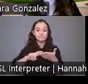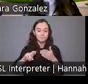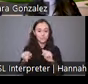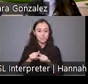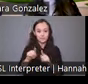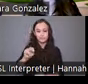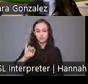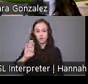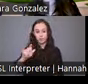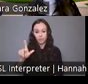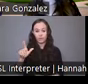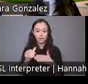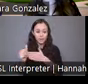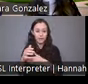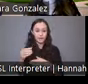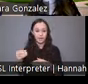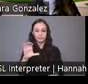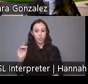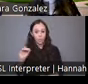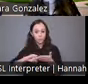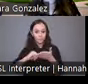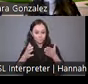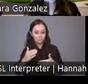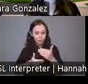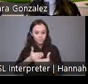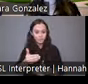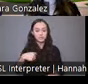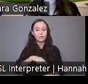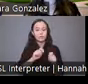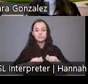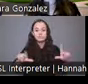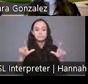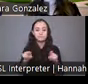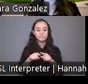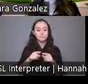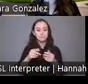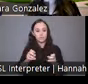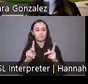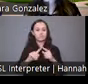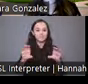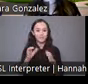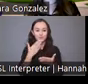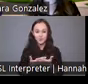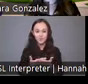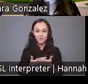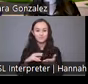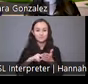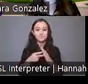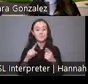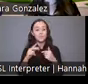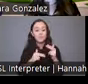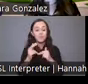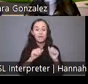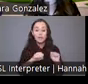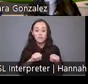-investigatory process, FMIA re-envisions archaeology as an opportunity to do good, that is to build the capacity of